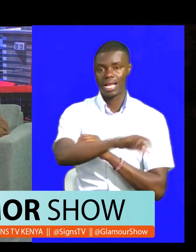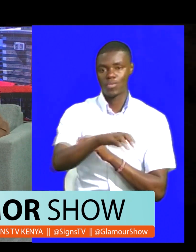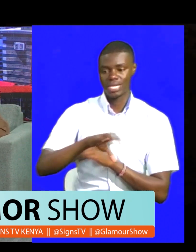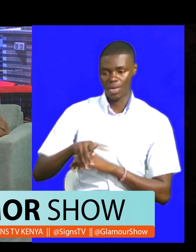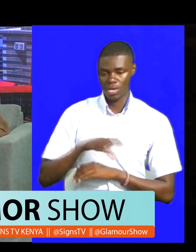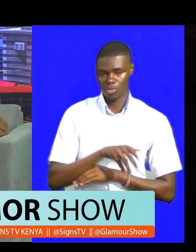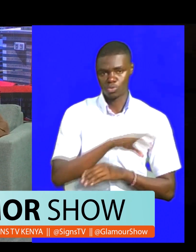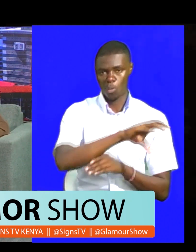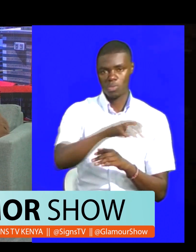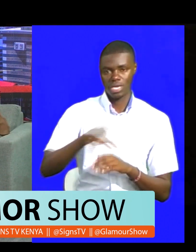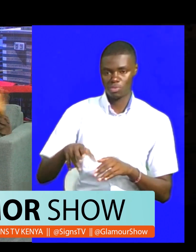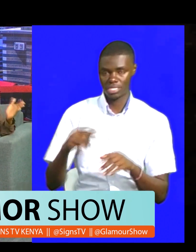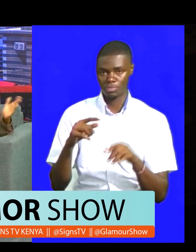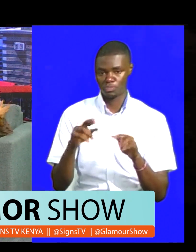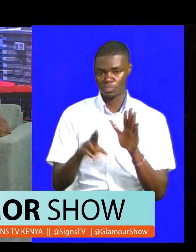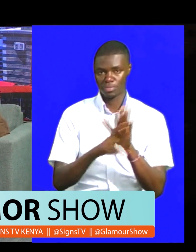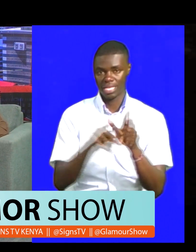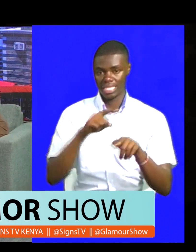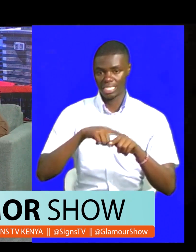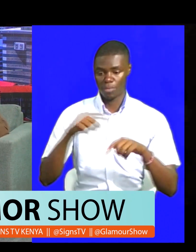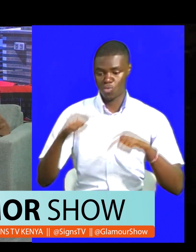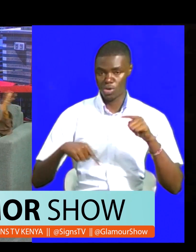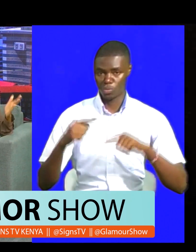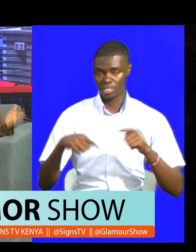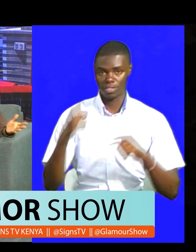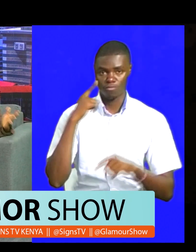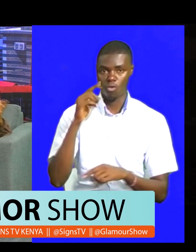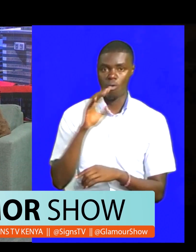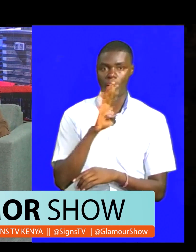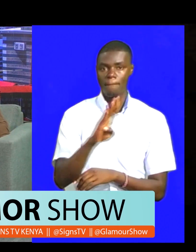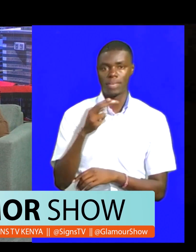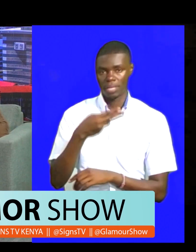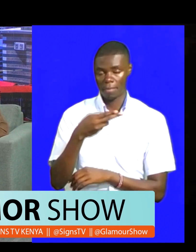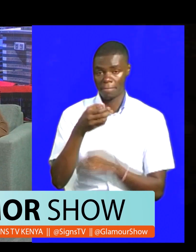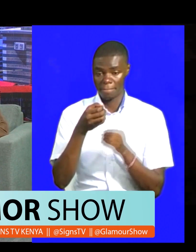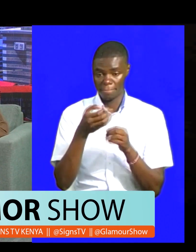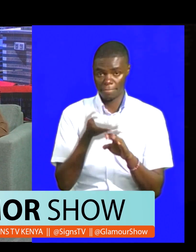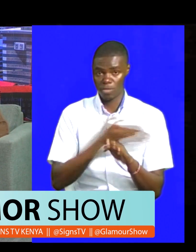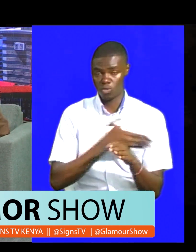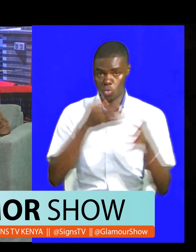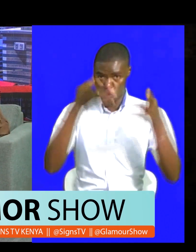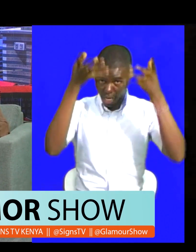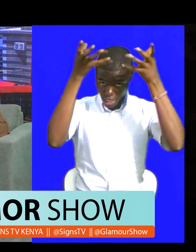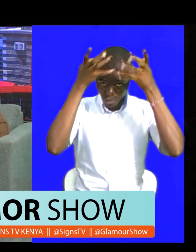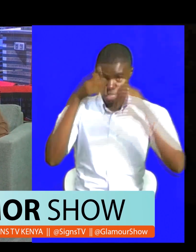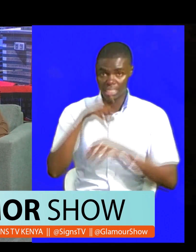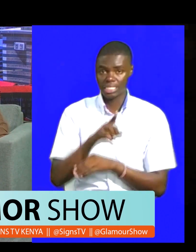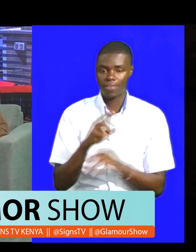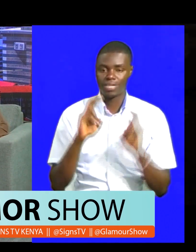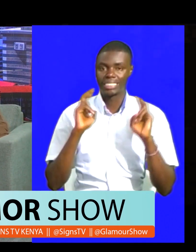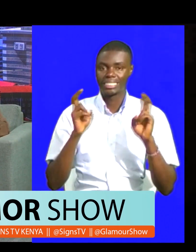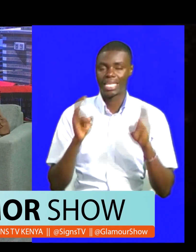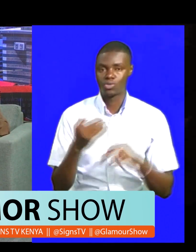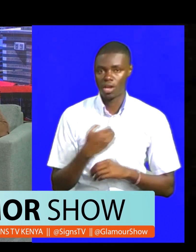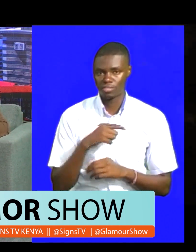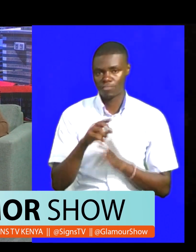being represented. So when you are contesting for Birmingham, even before you are going to be crowned, you already have a title. That is,